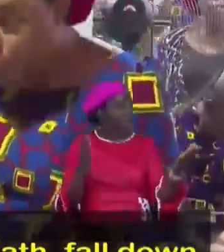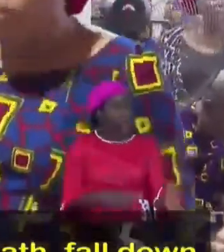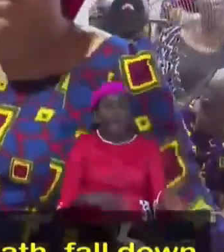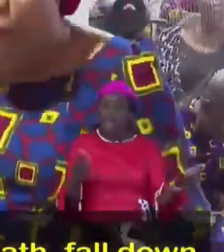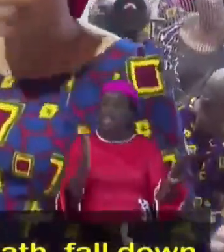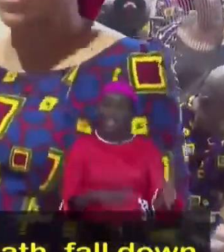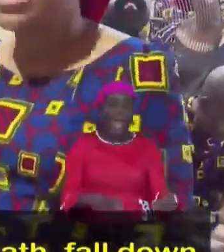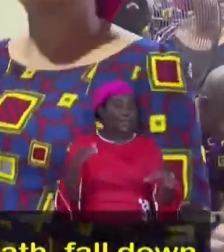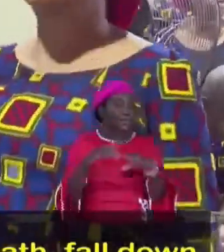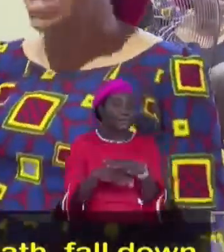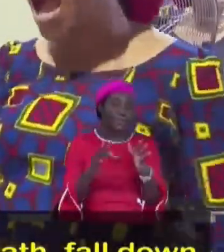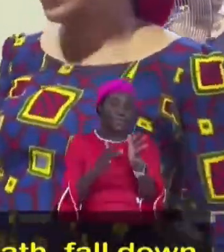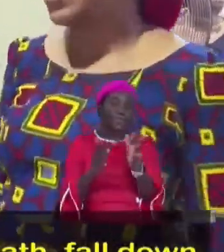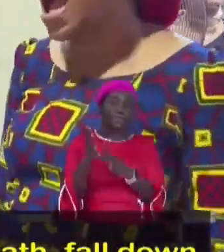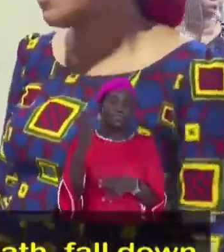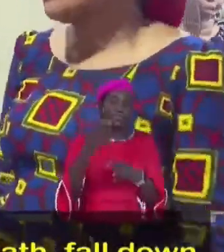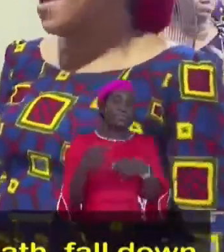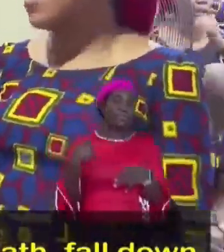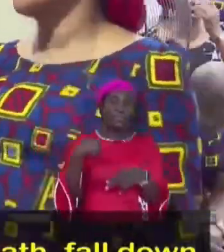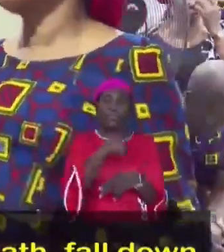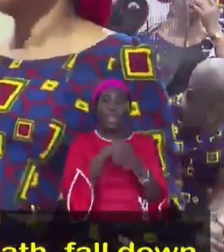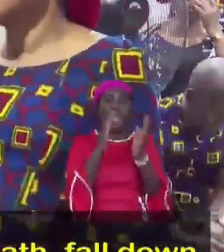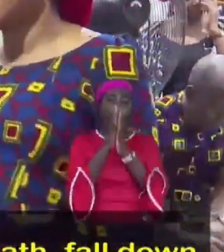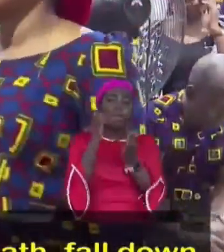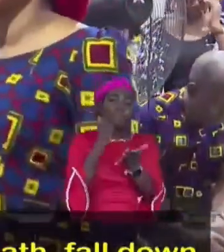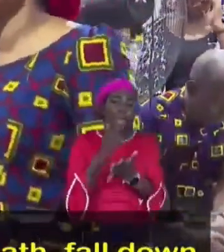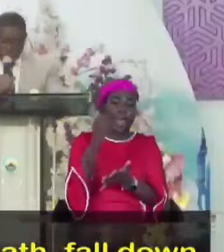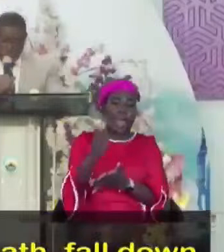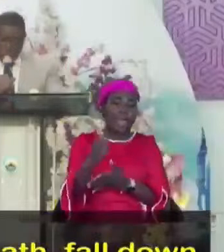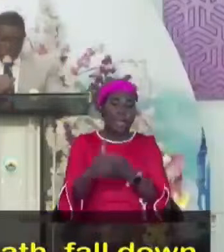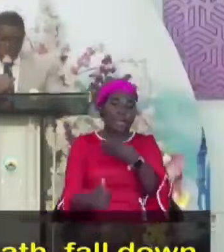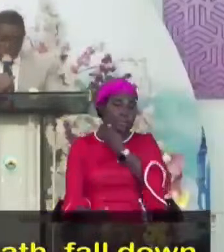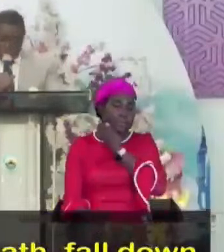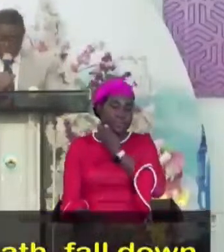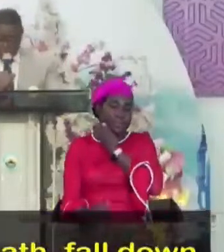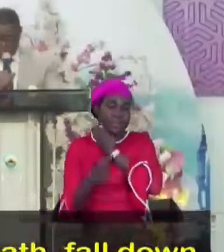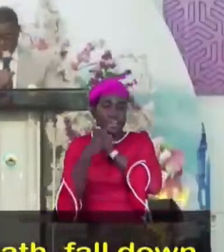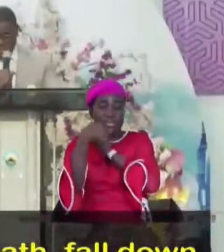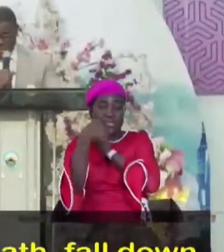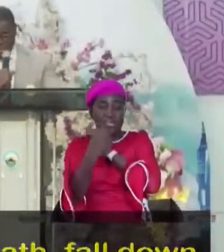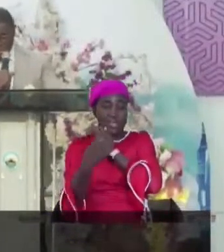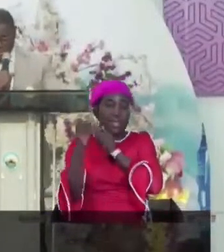In Jesus' name we pray. Say, where?